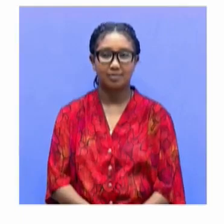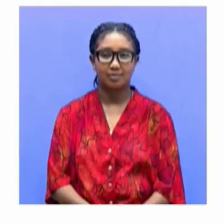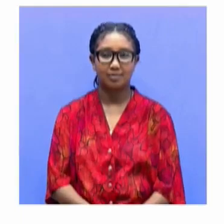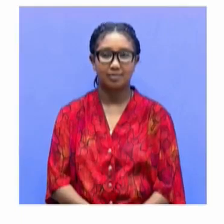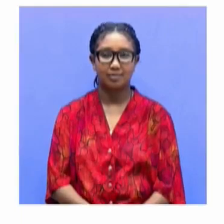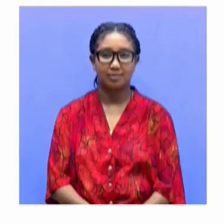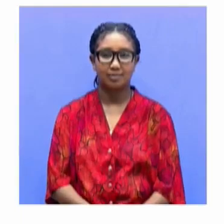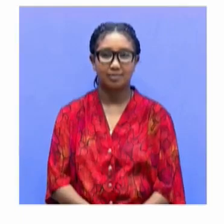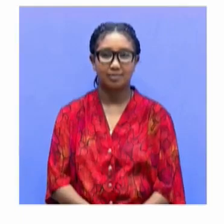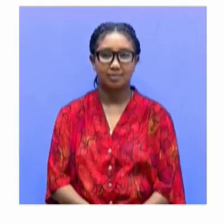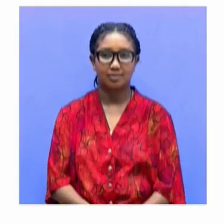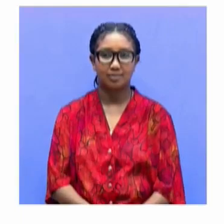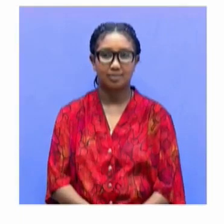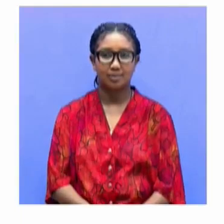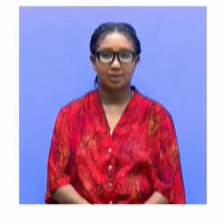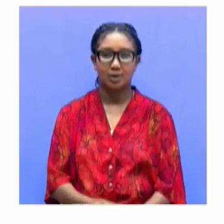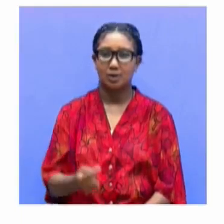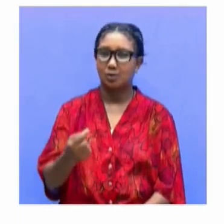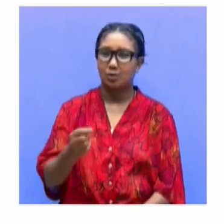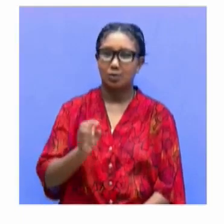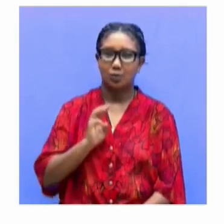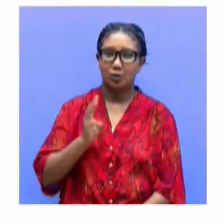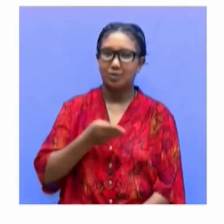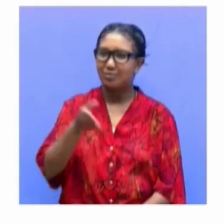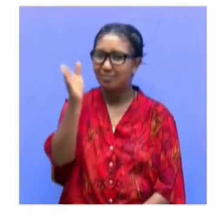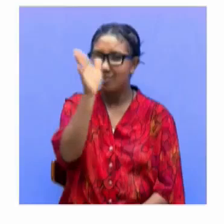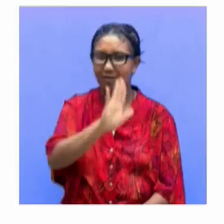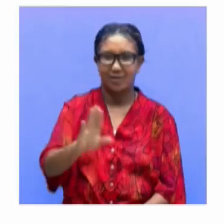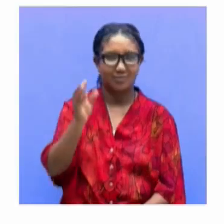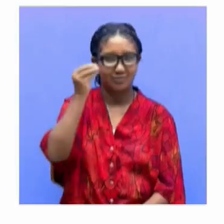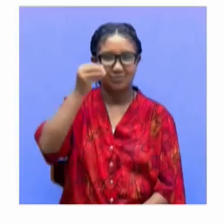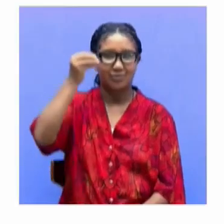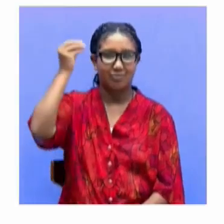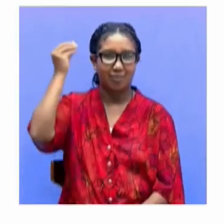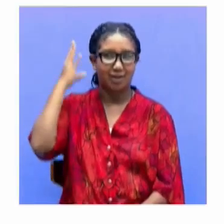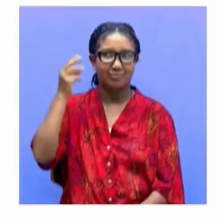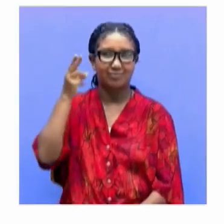A great time we never forget.